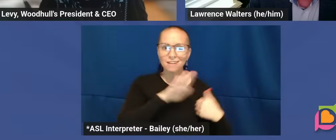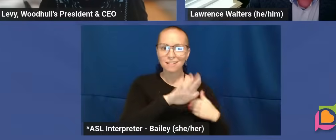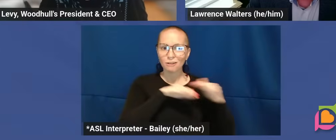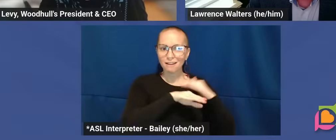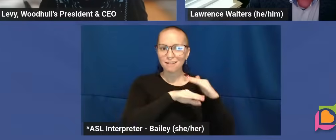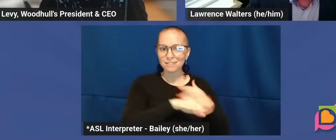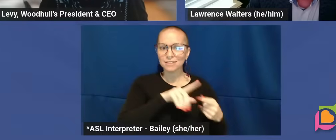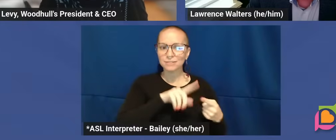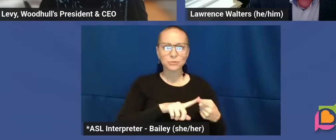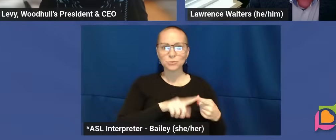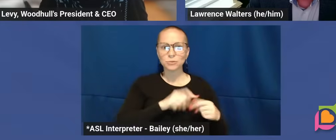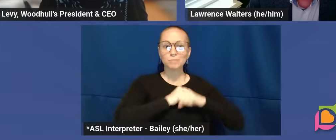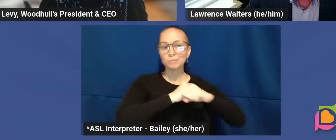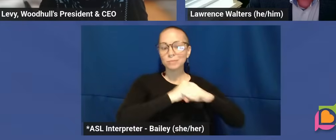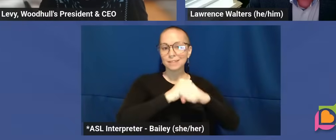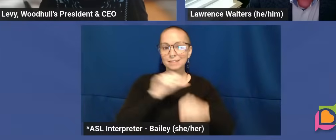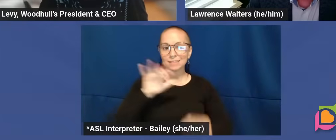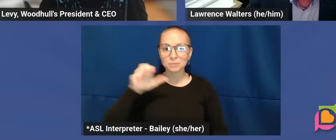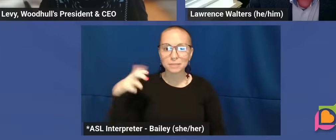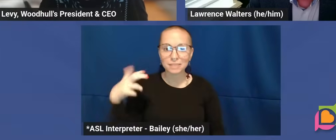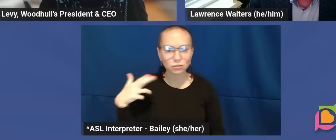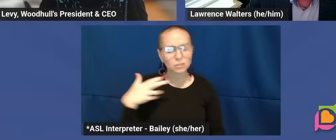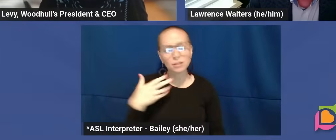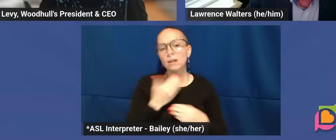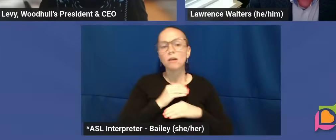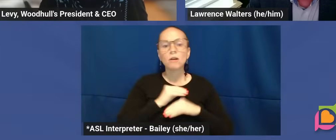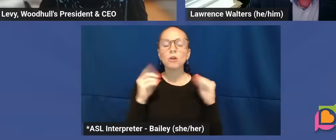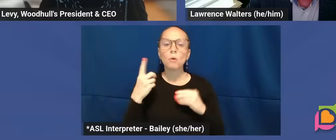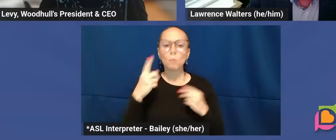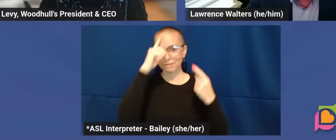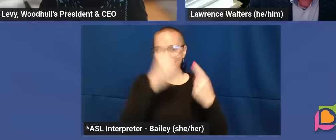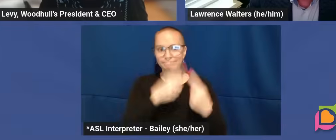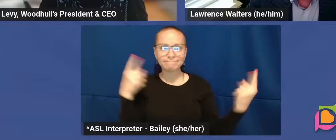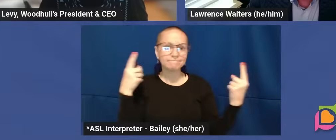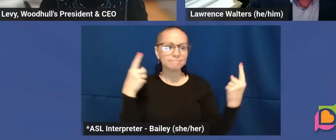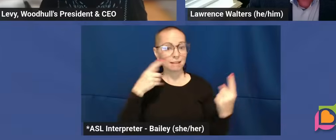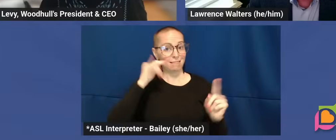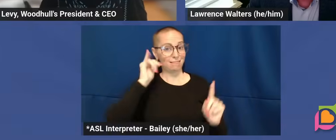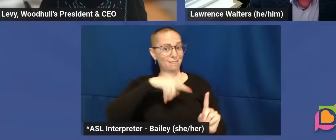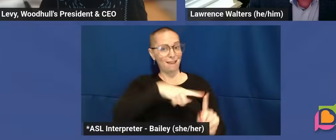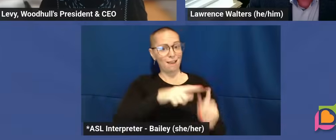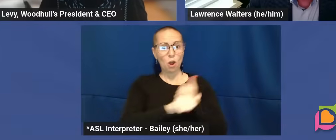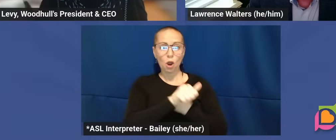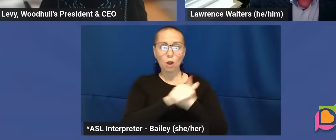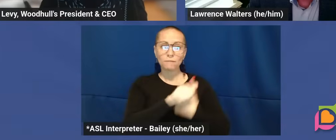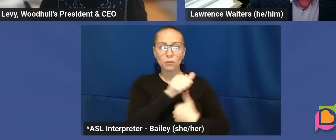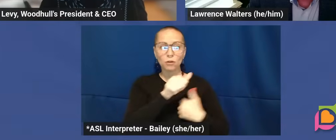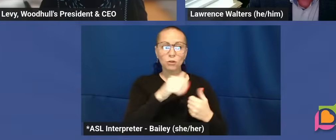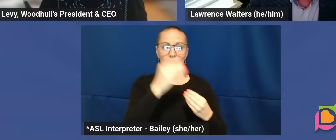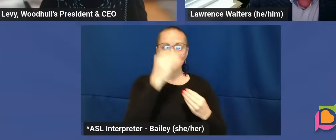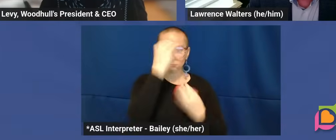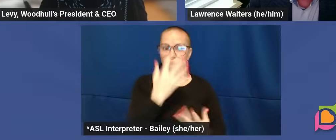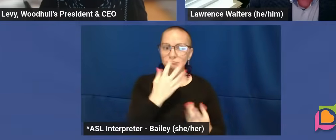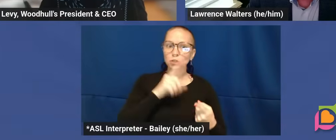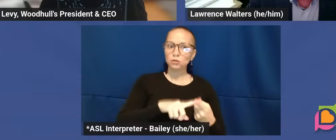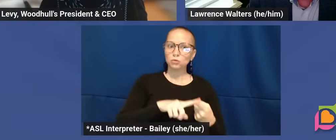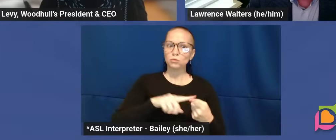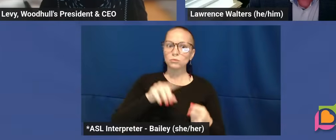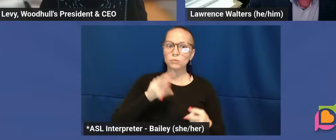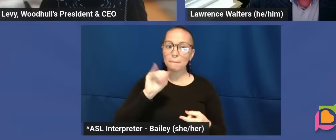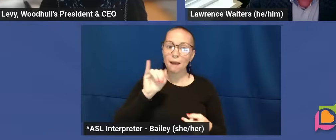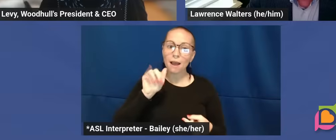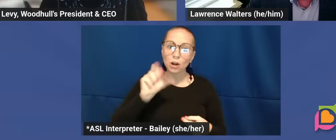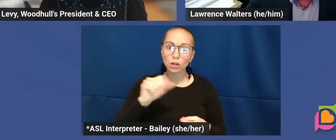to protected speech. Nobody disagrees that this harmful content as to minors is perfectly